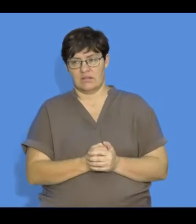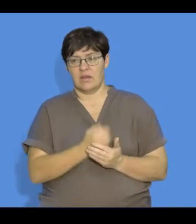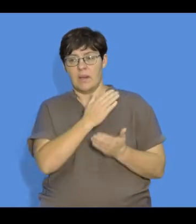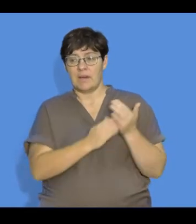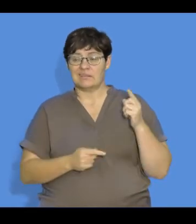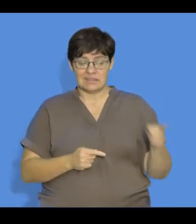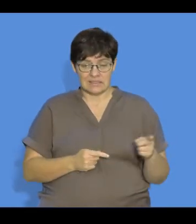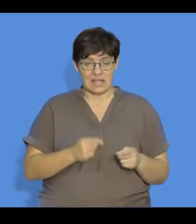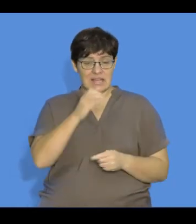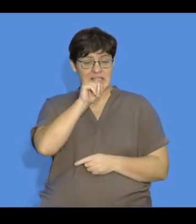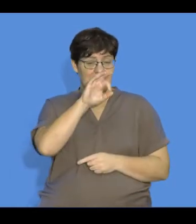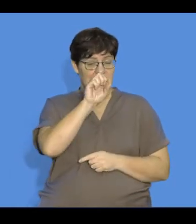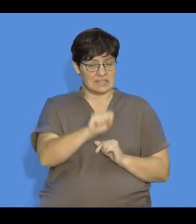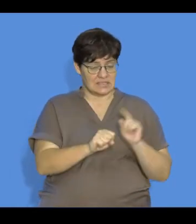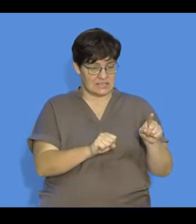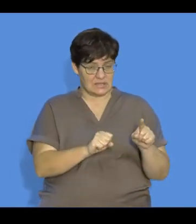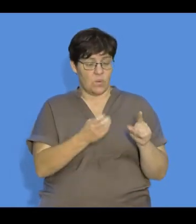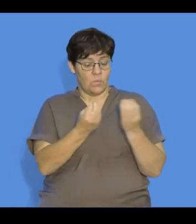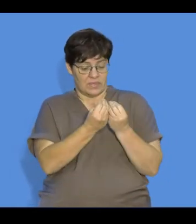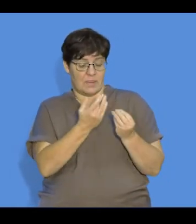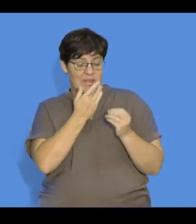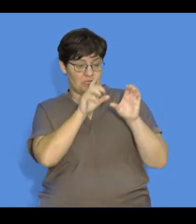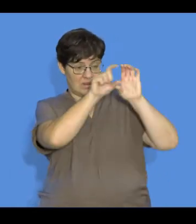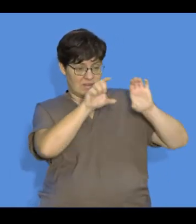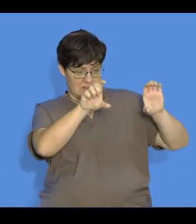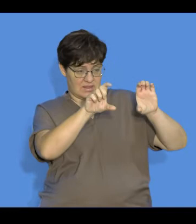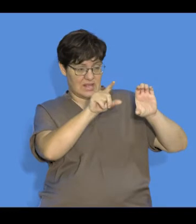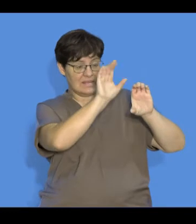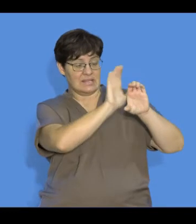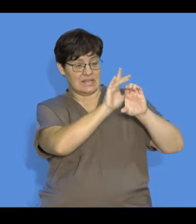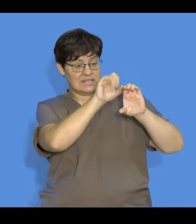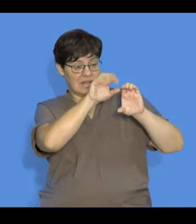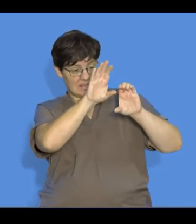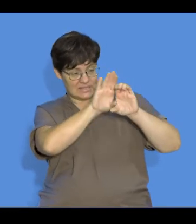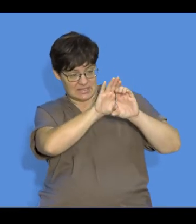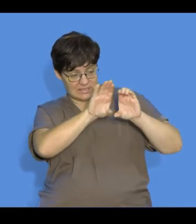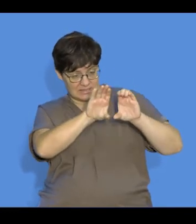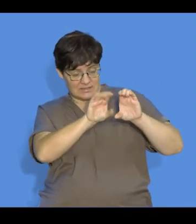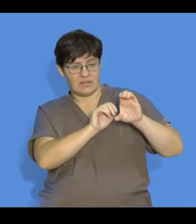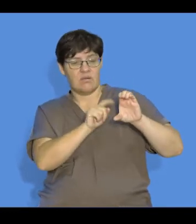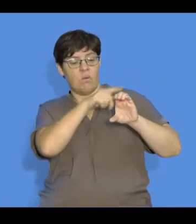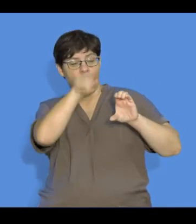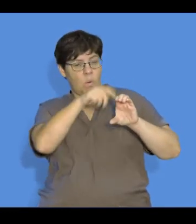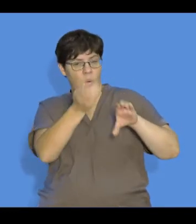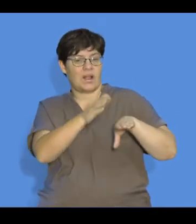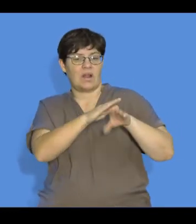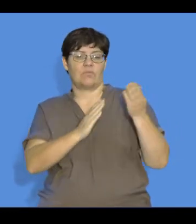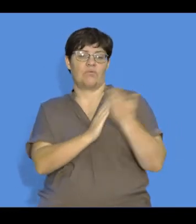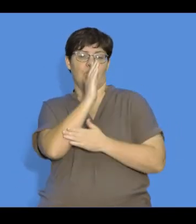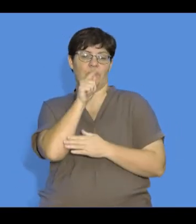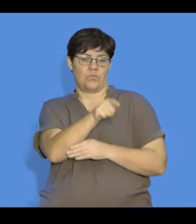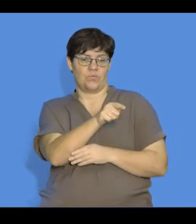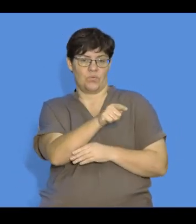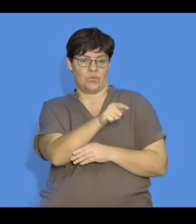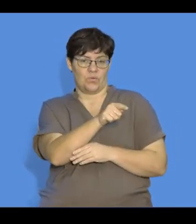of the circuit which are in series and with the battery. And those that are in series are actually, we are saying that all the current passes